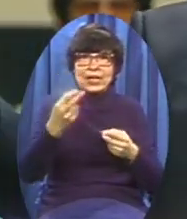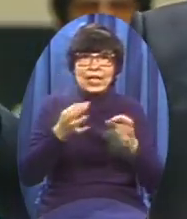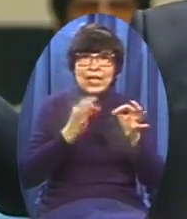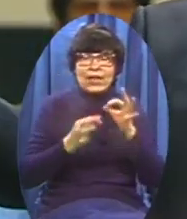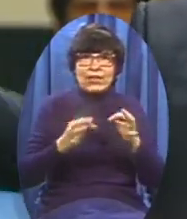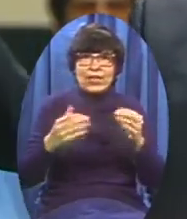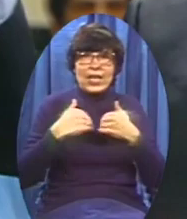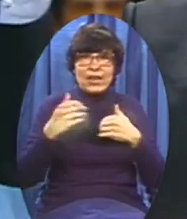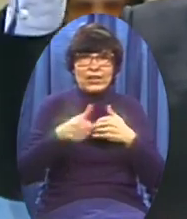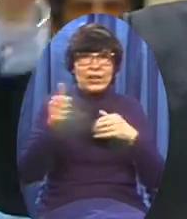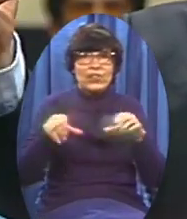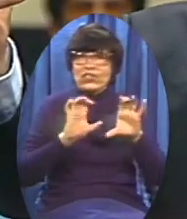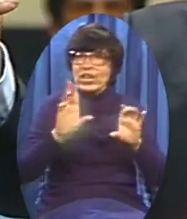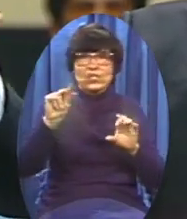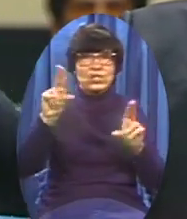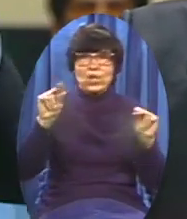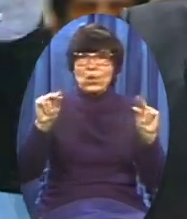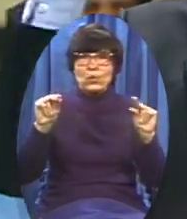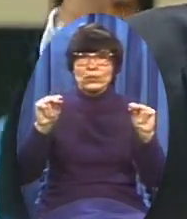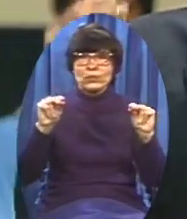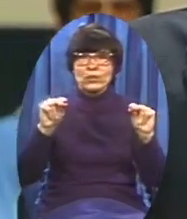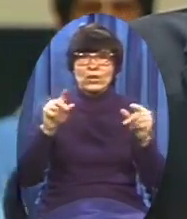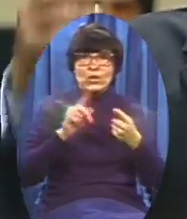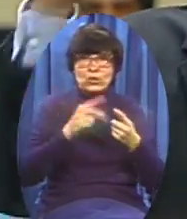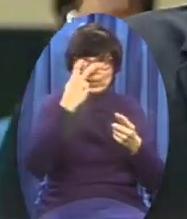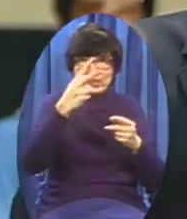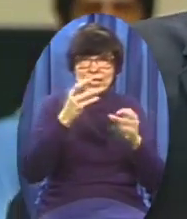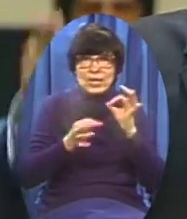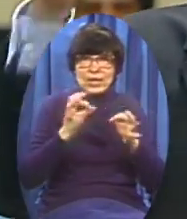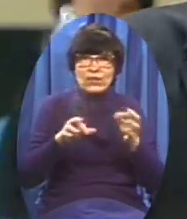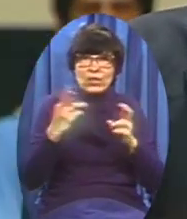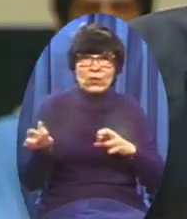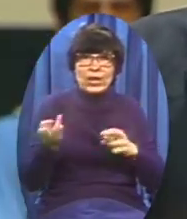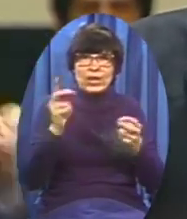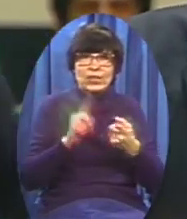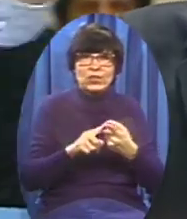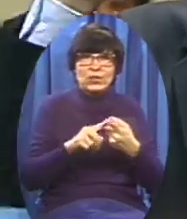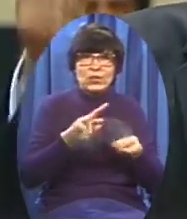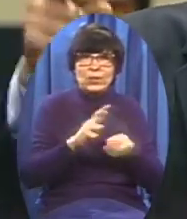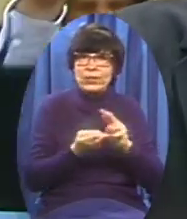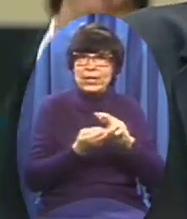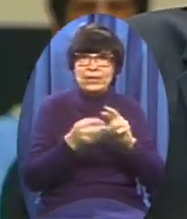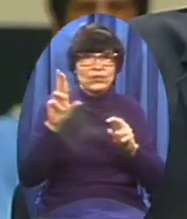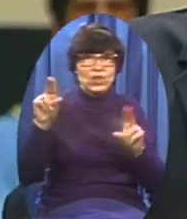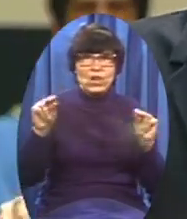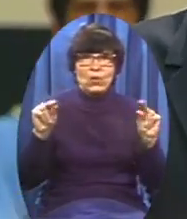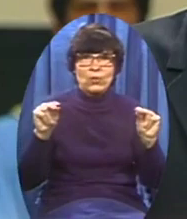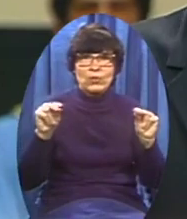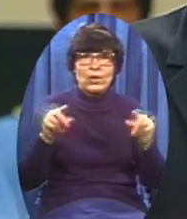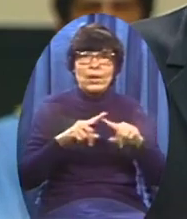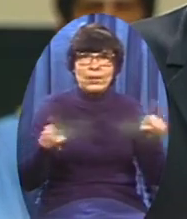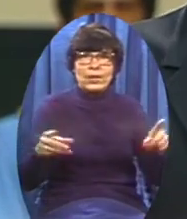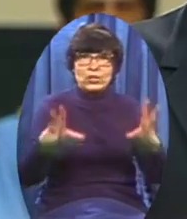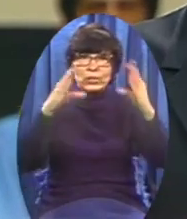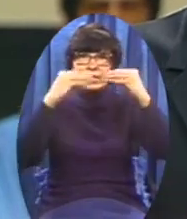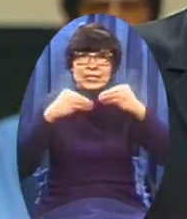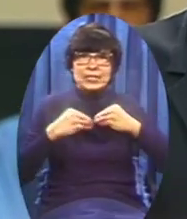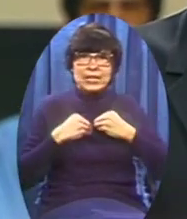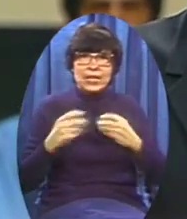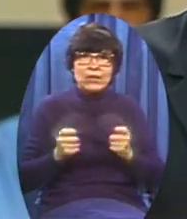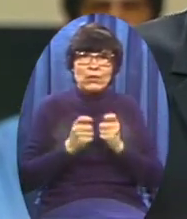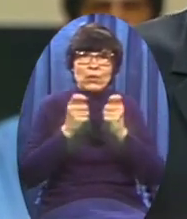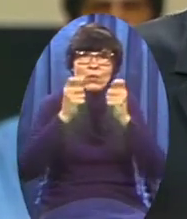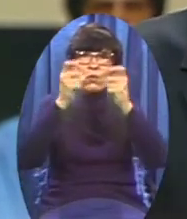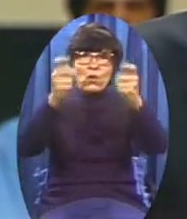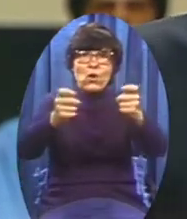eons that they're ready to repent, but to receive the due reward of their evil deeds. And then the Bible says they will be cast